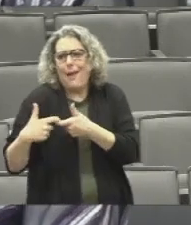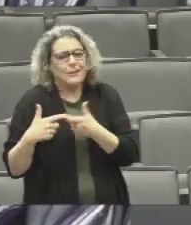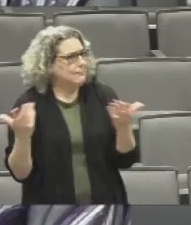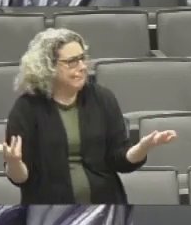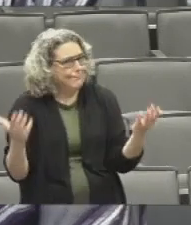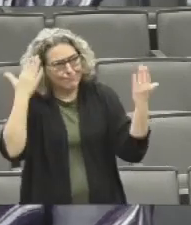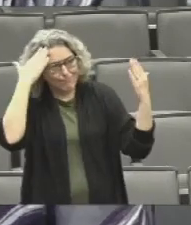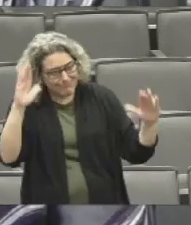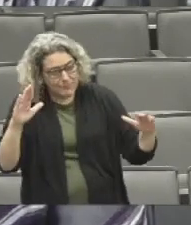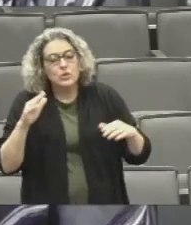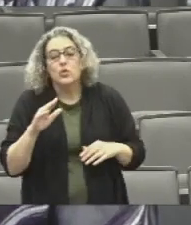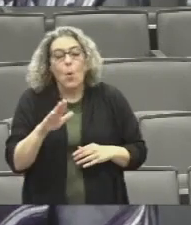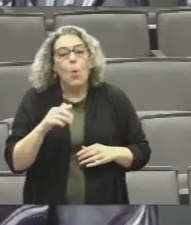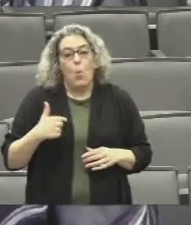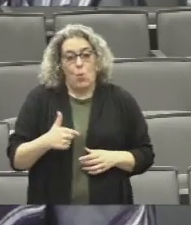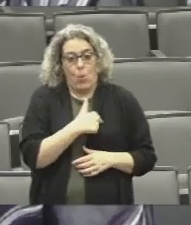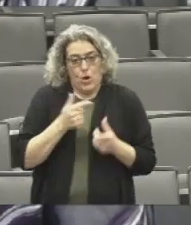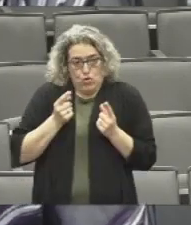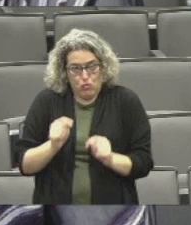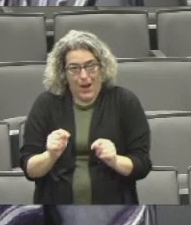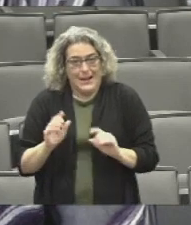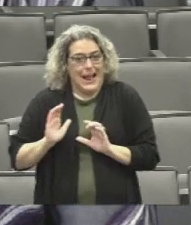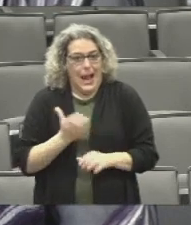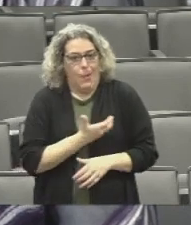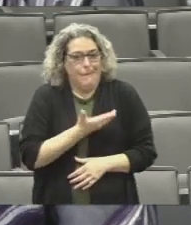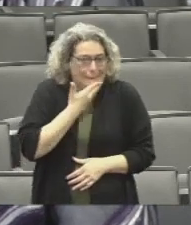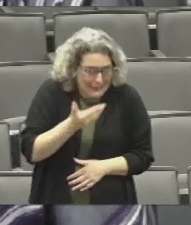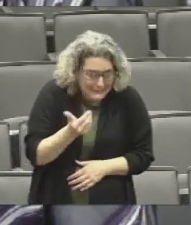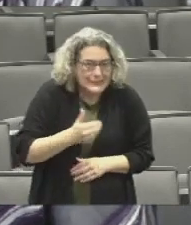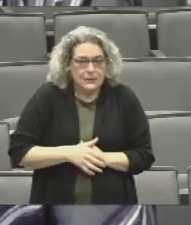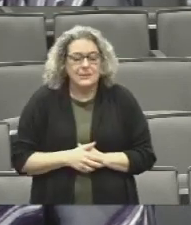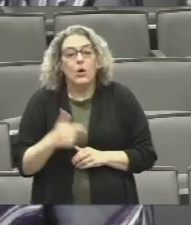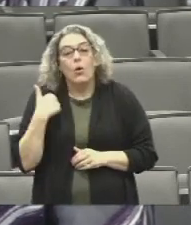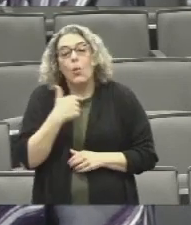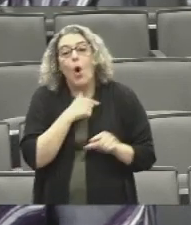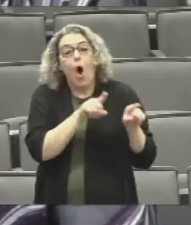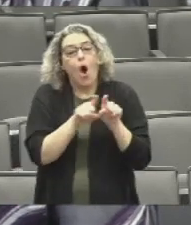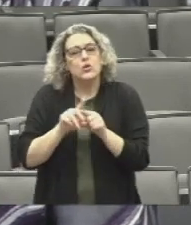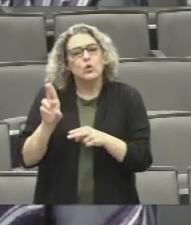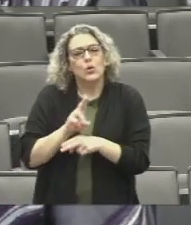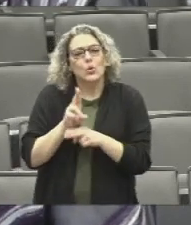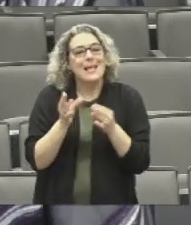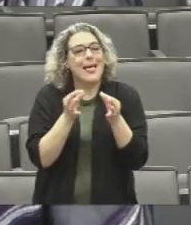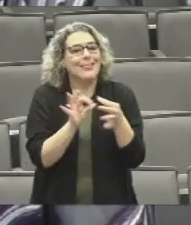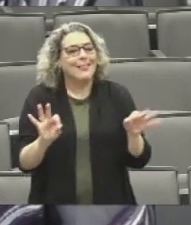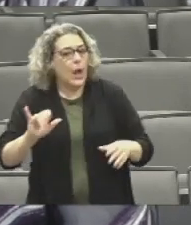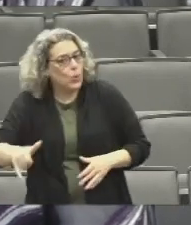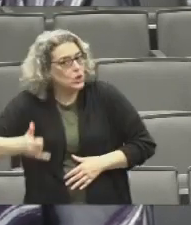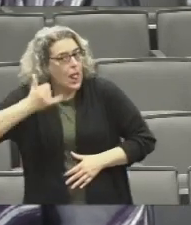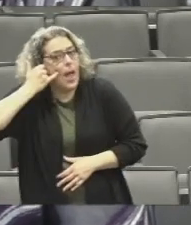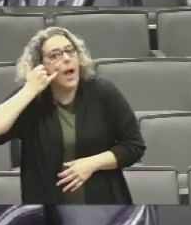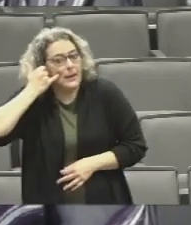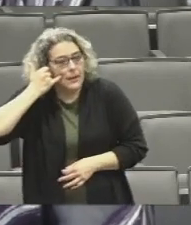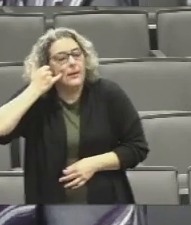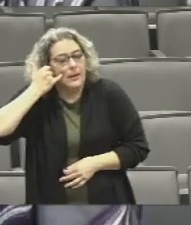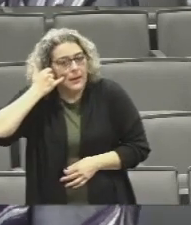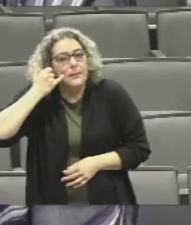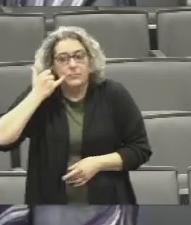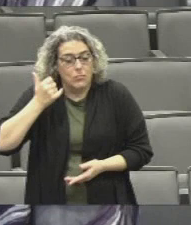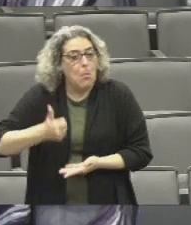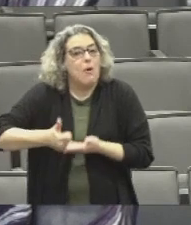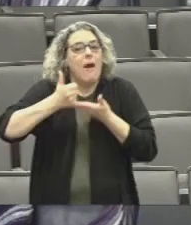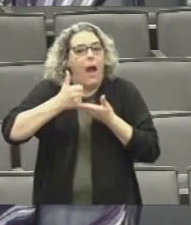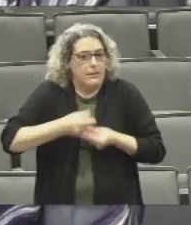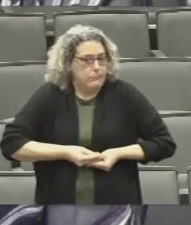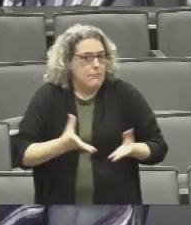So we are trying to do our best. We are using also the language line, and it has